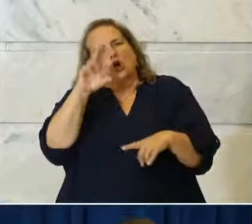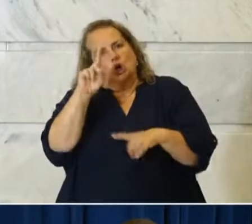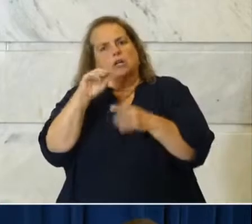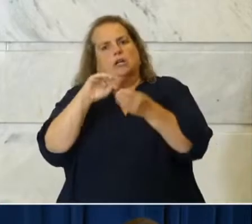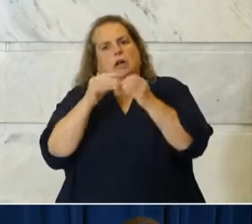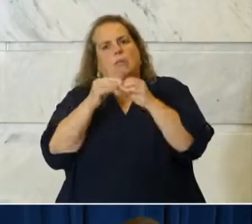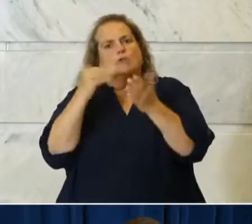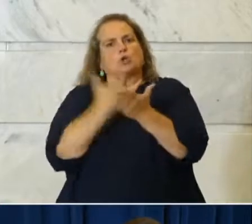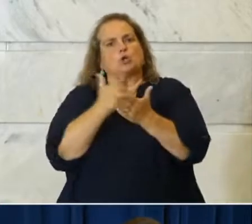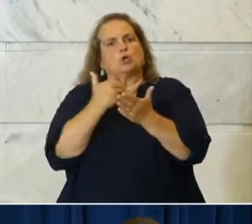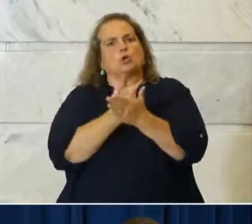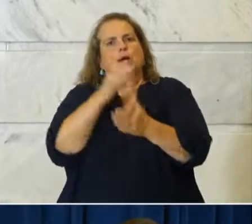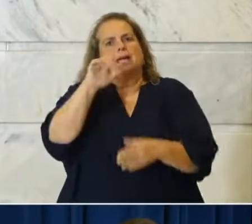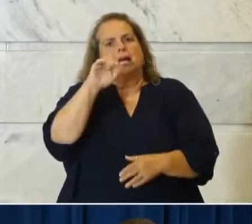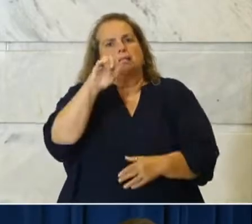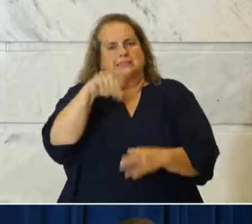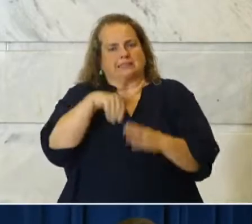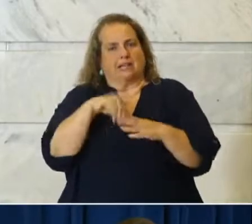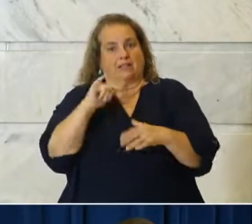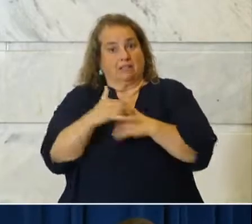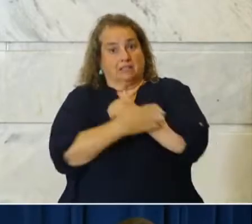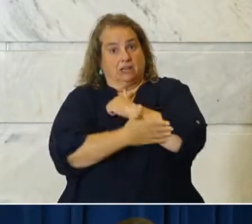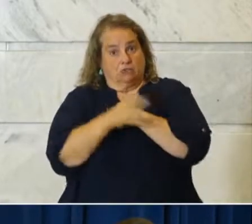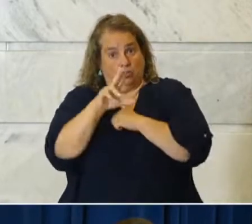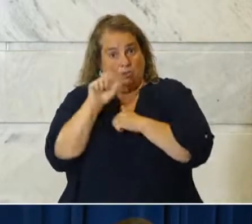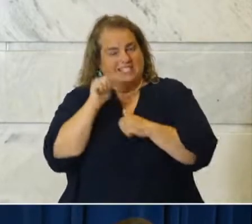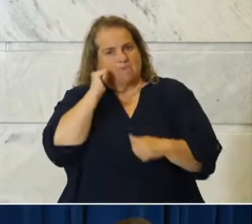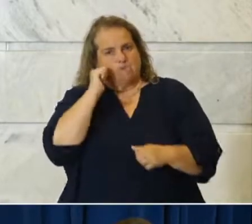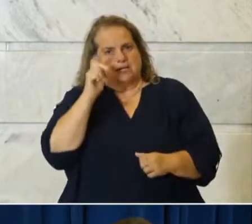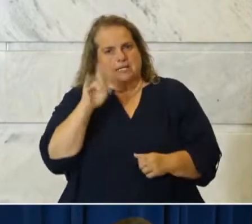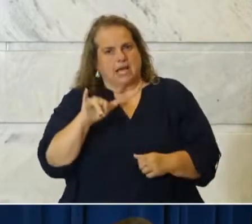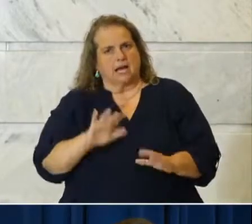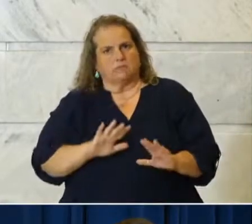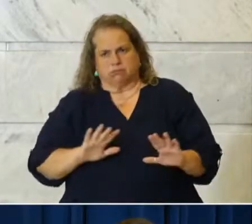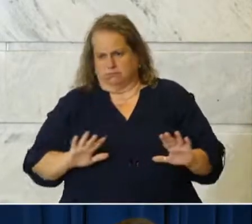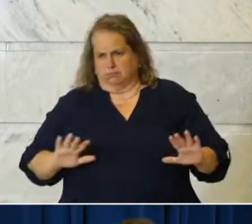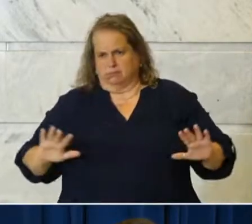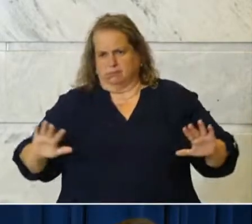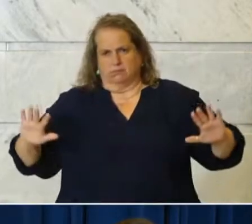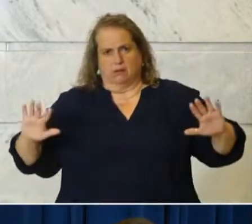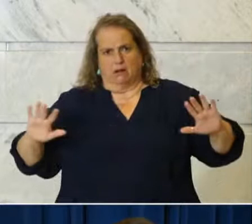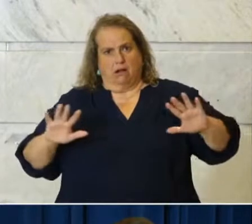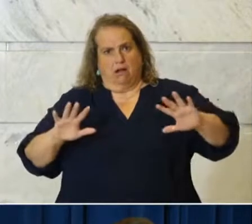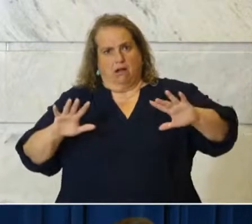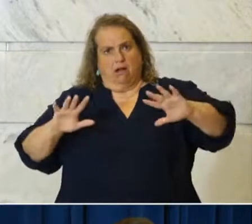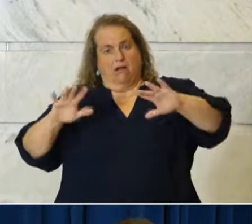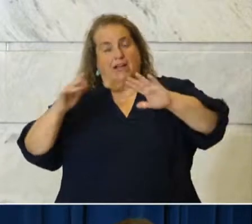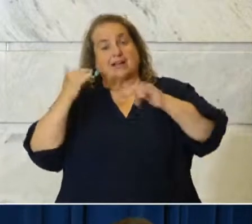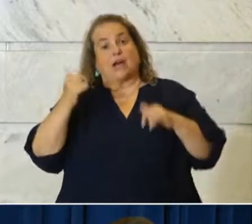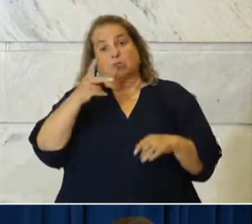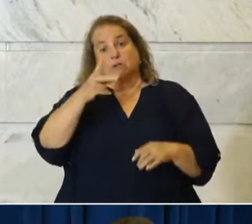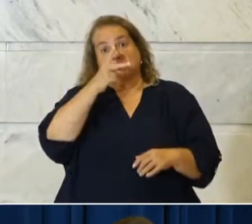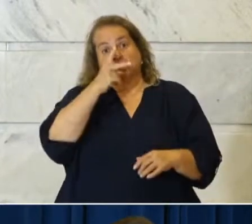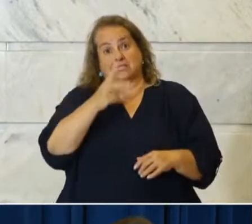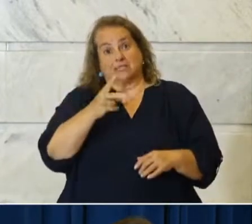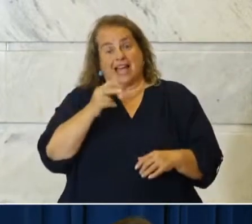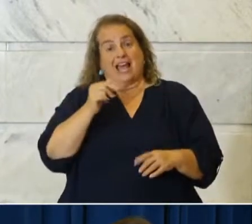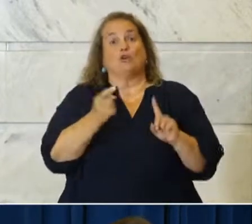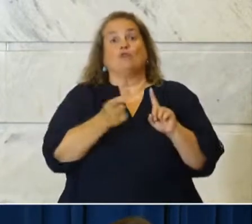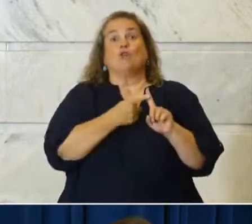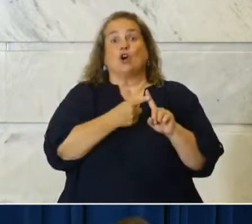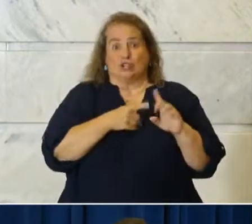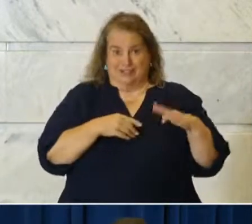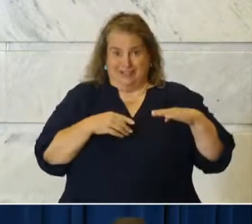country every day. That after looking at it having balanced out for a little while in